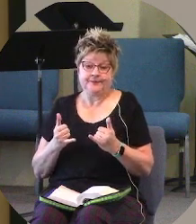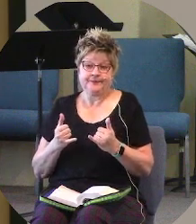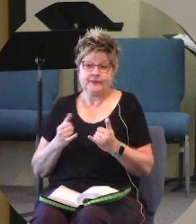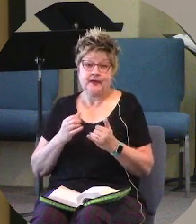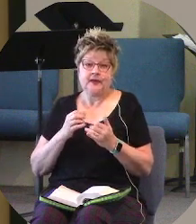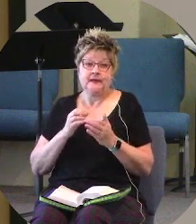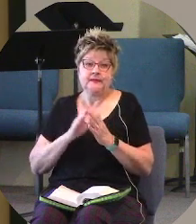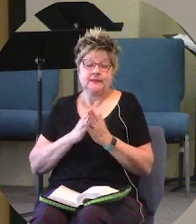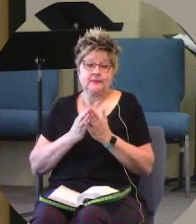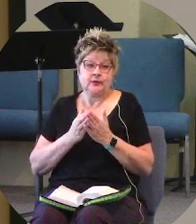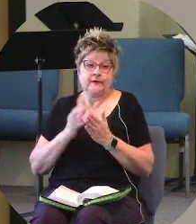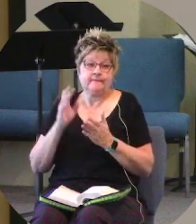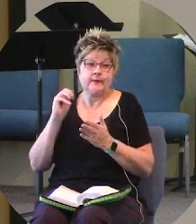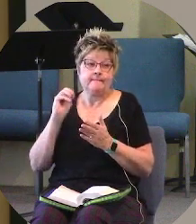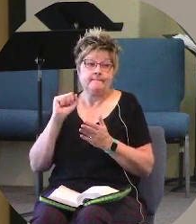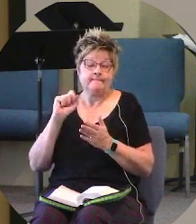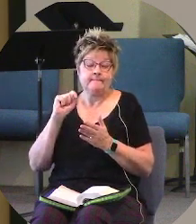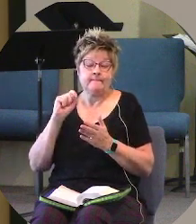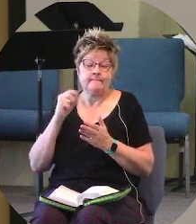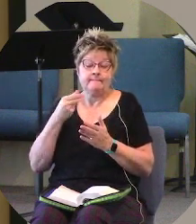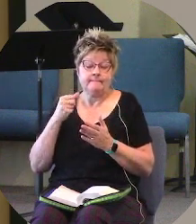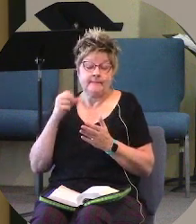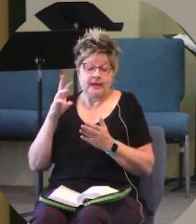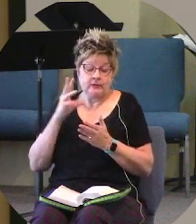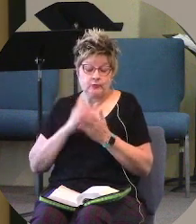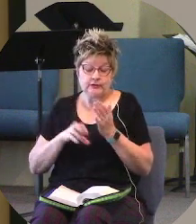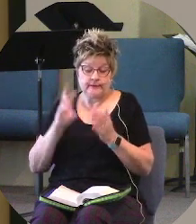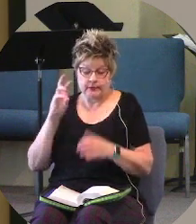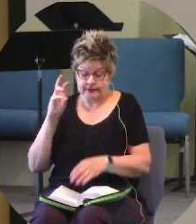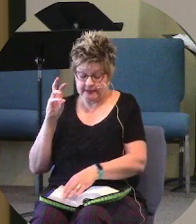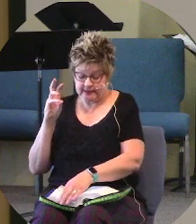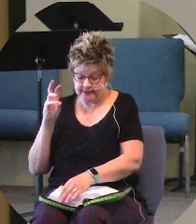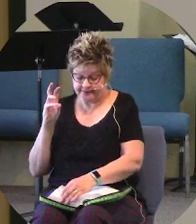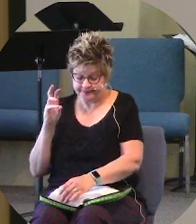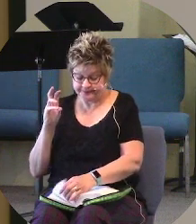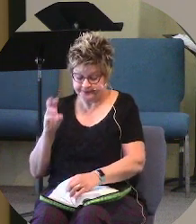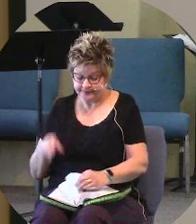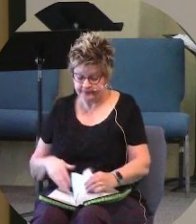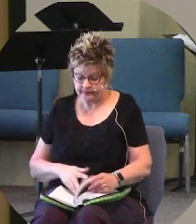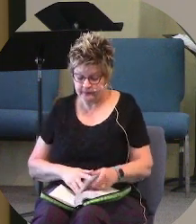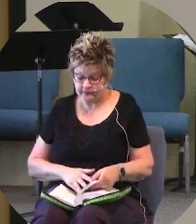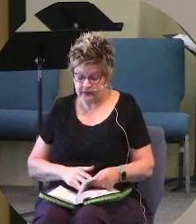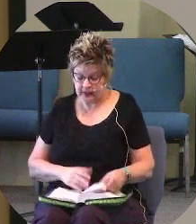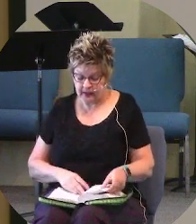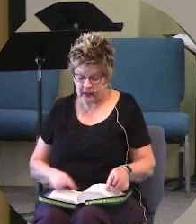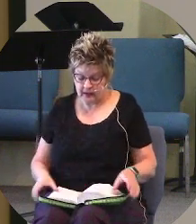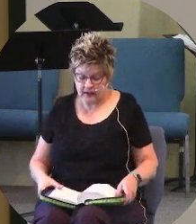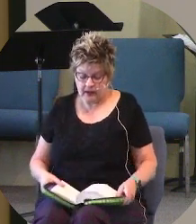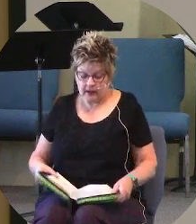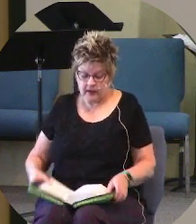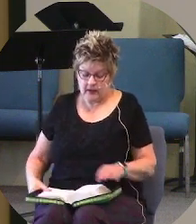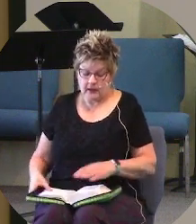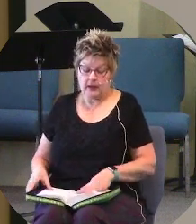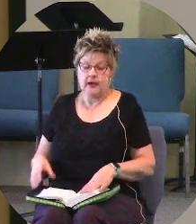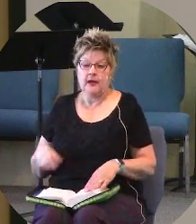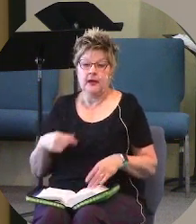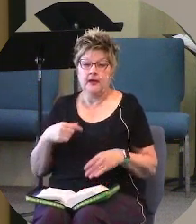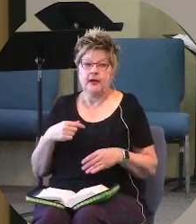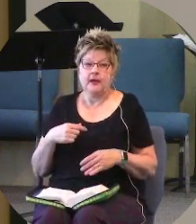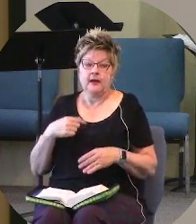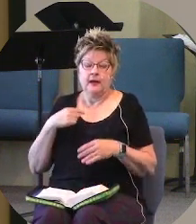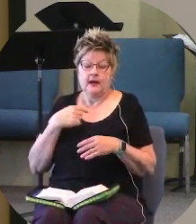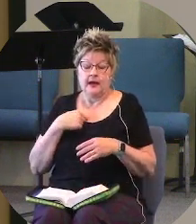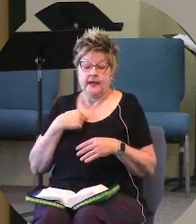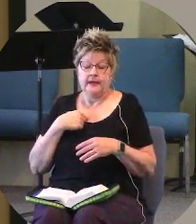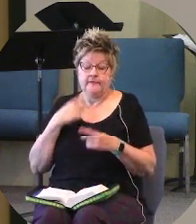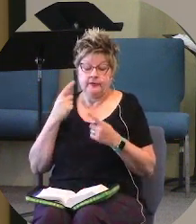And I've taken it as part of my lot in my later life to make sure that I understand what